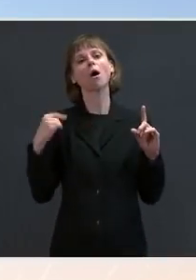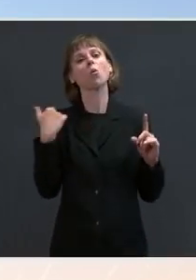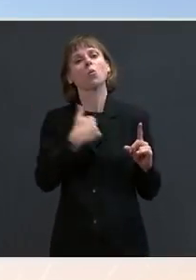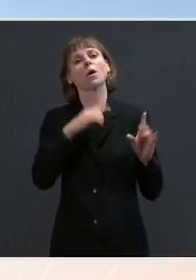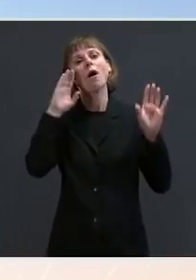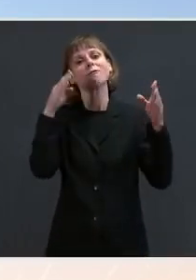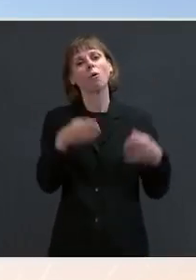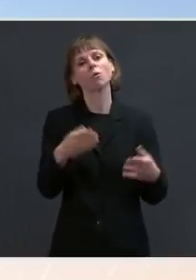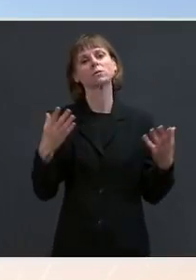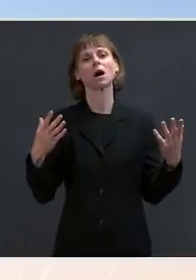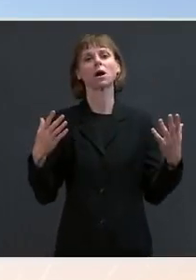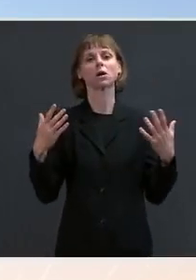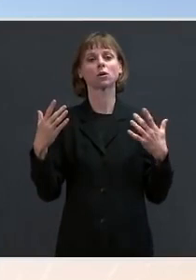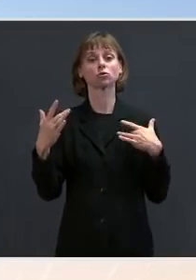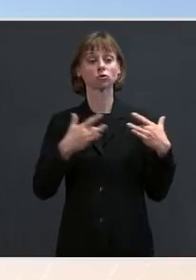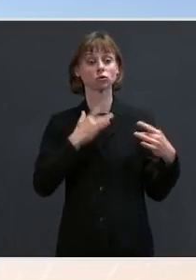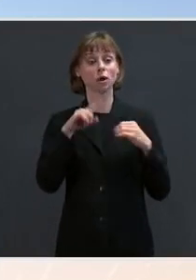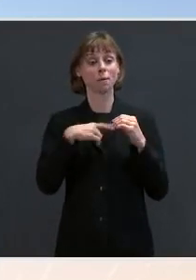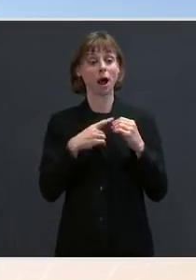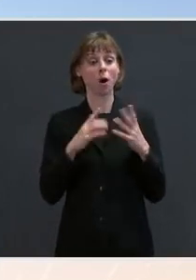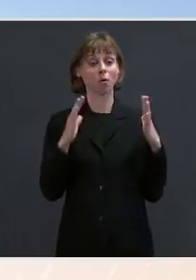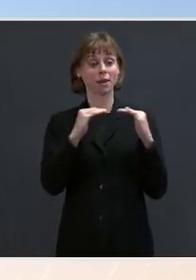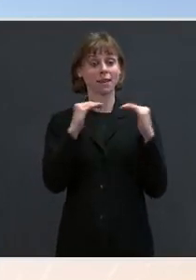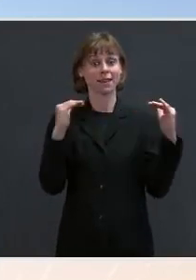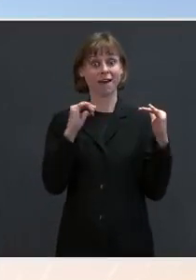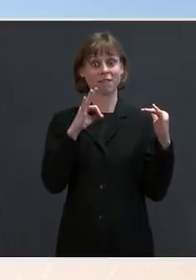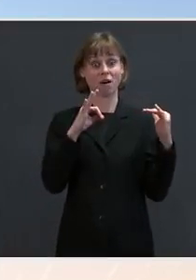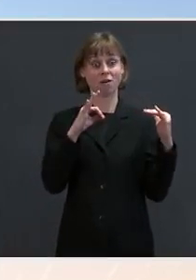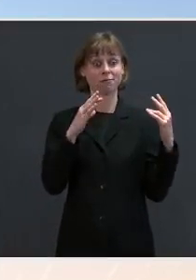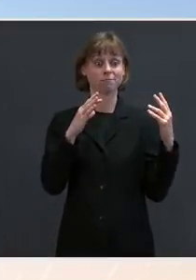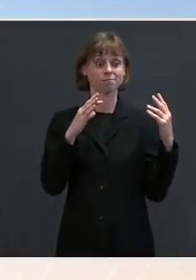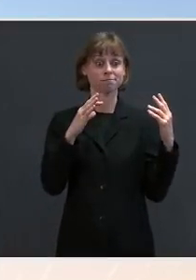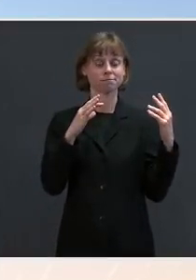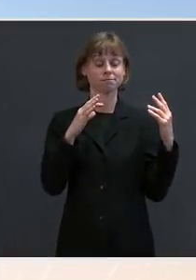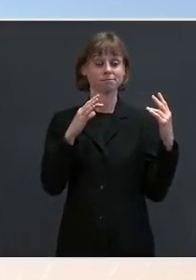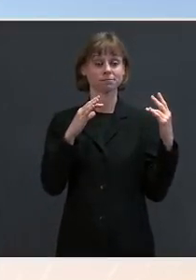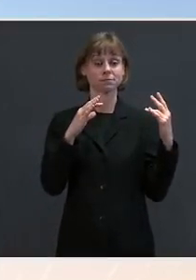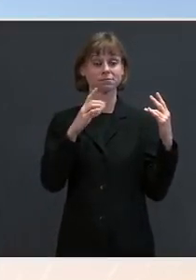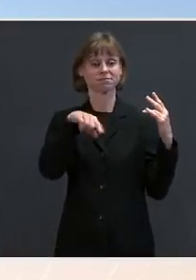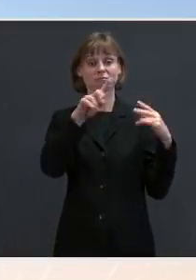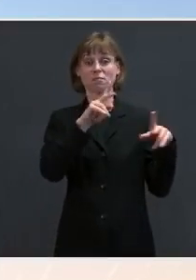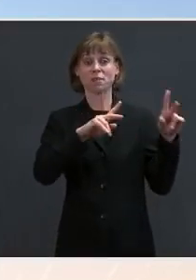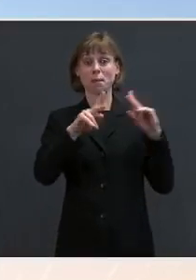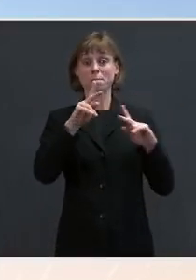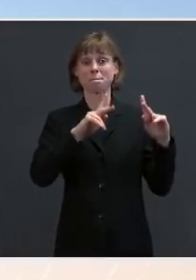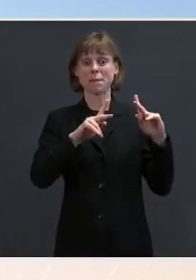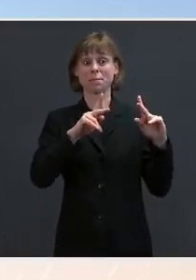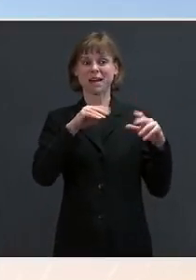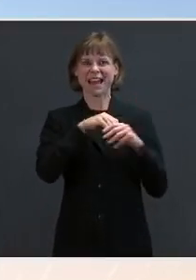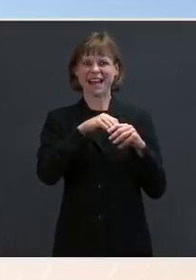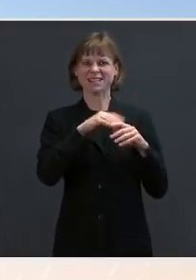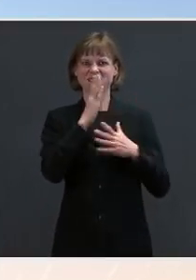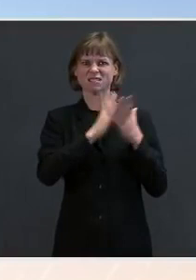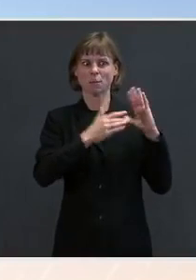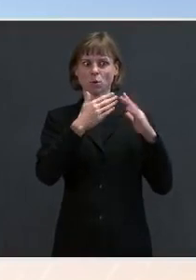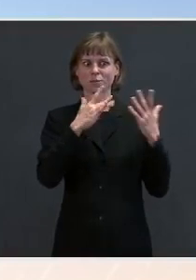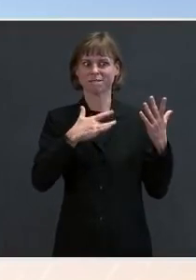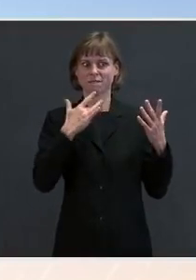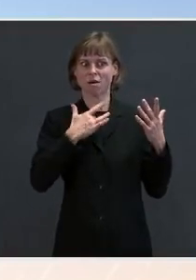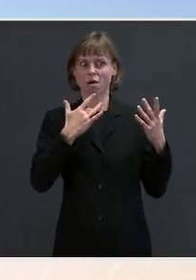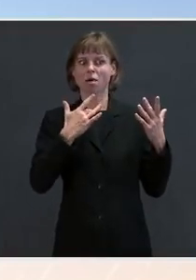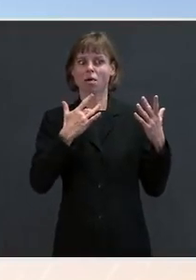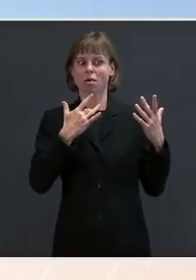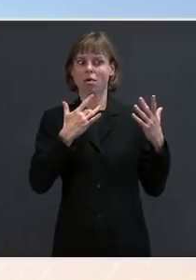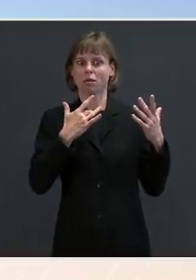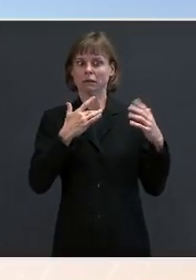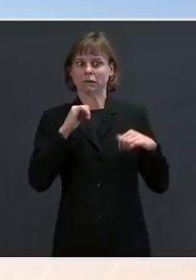about the level of vaccine hesitancy in a range of communities across the country, and certainly communities of color or communities where